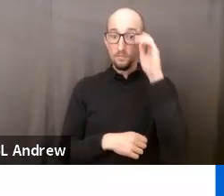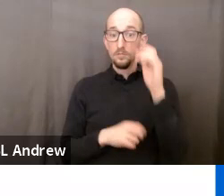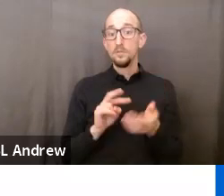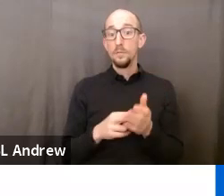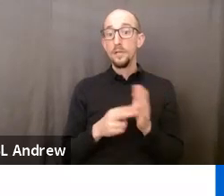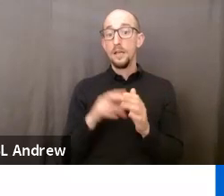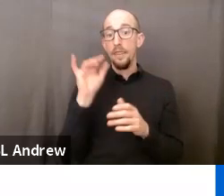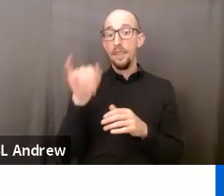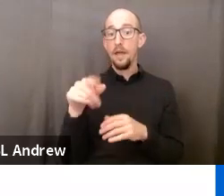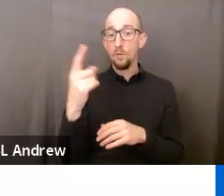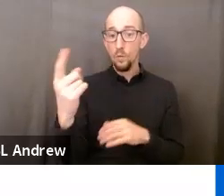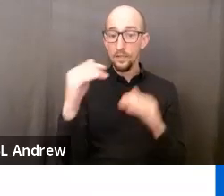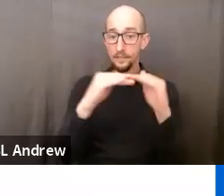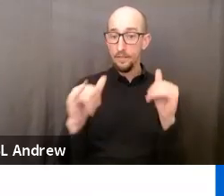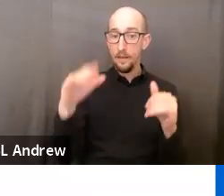2,881.